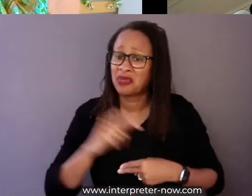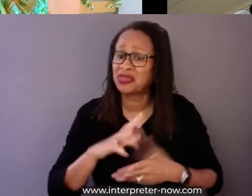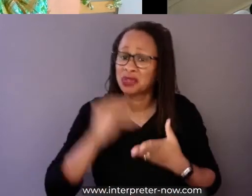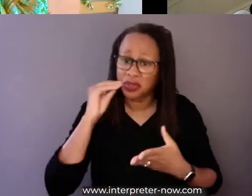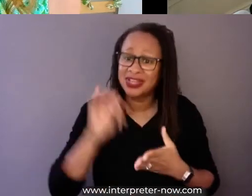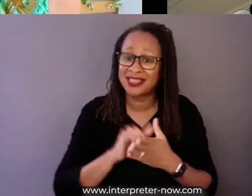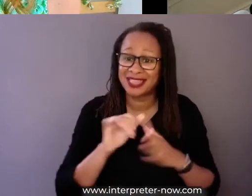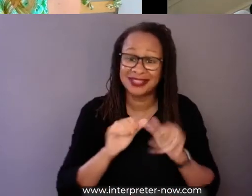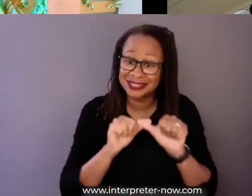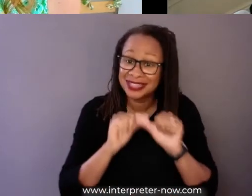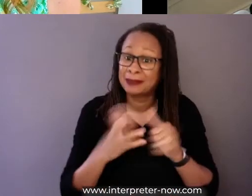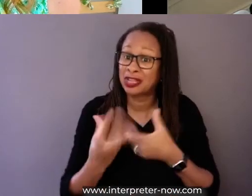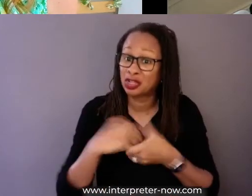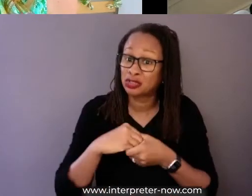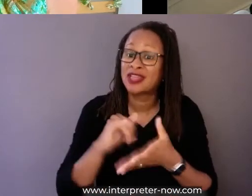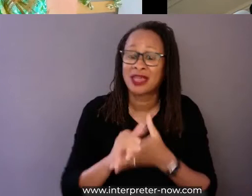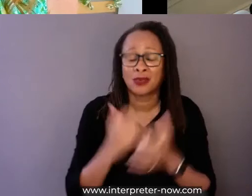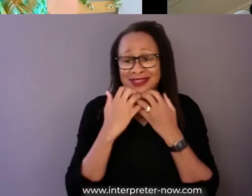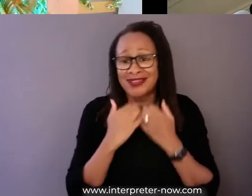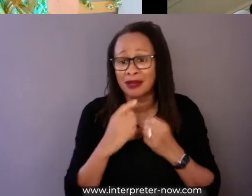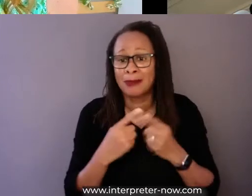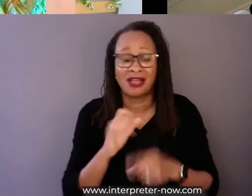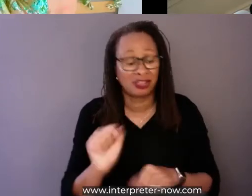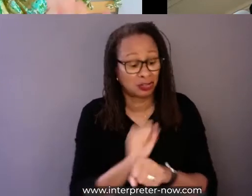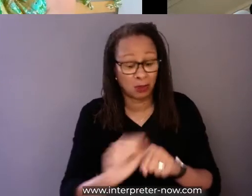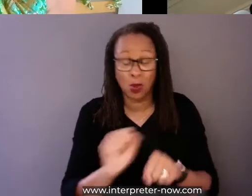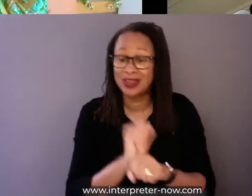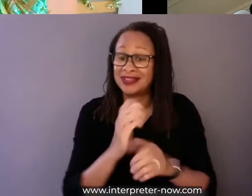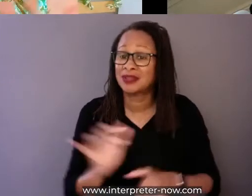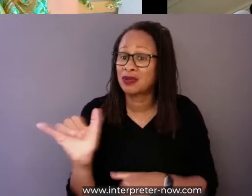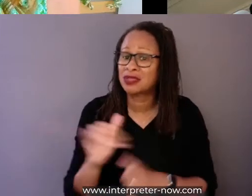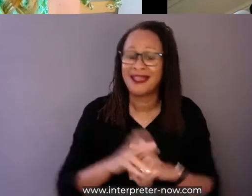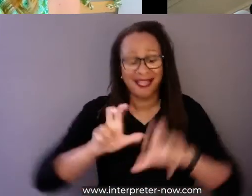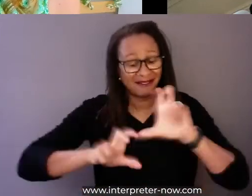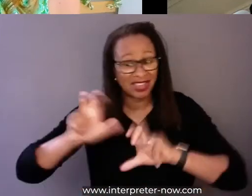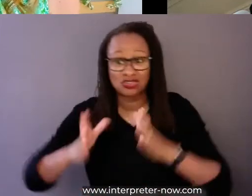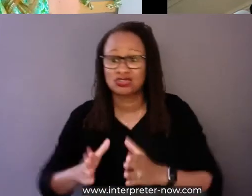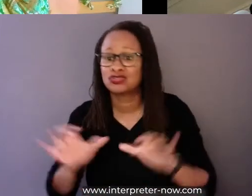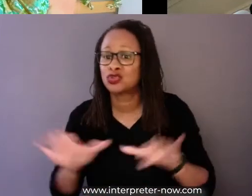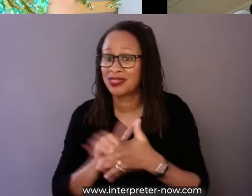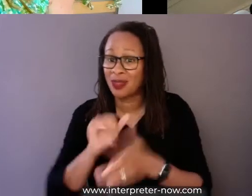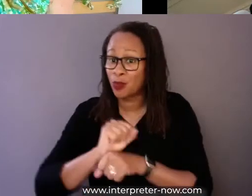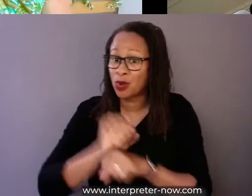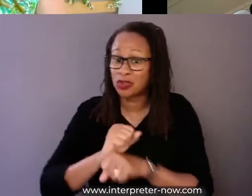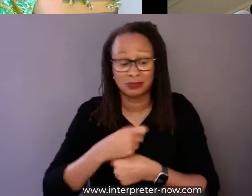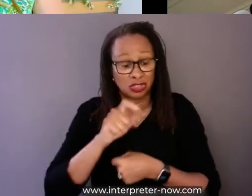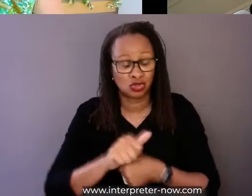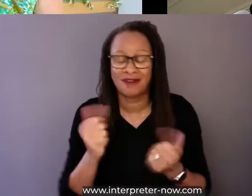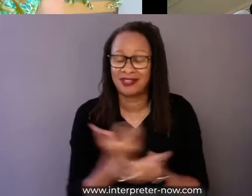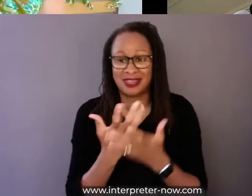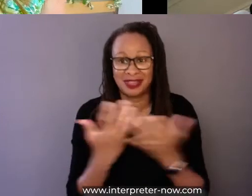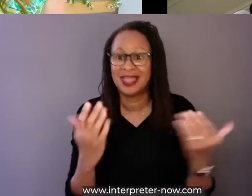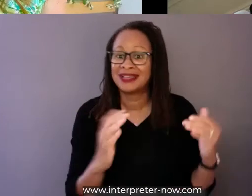and that sustainability and inclusion that we care about for employees as well, for investors really doing that work. And